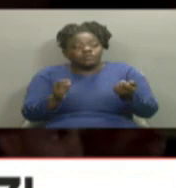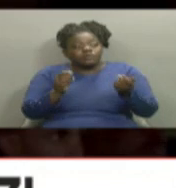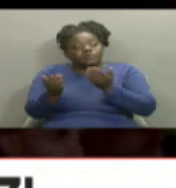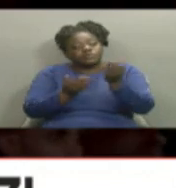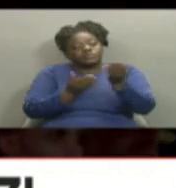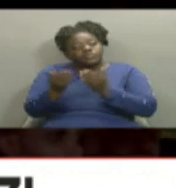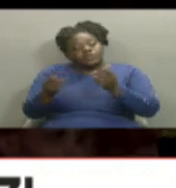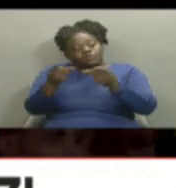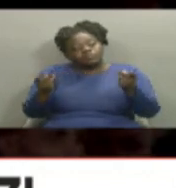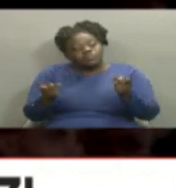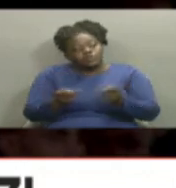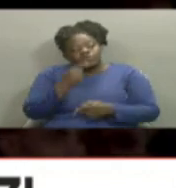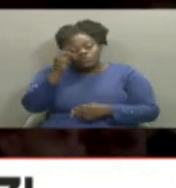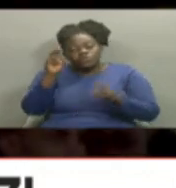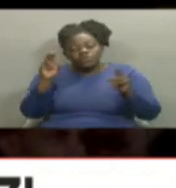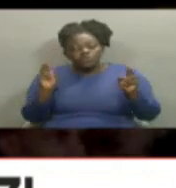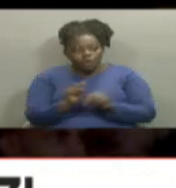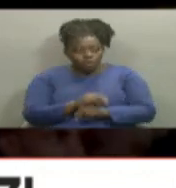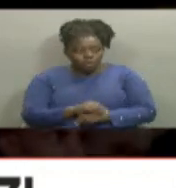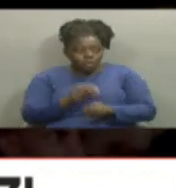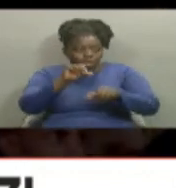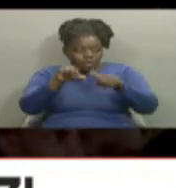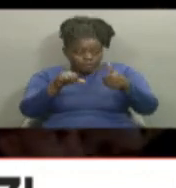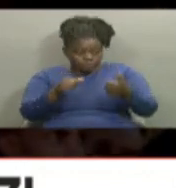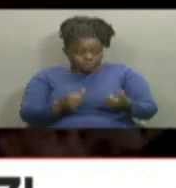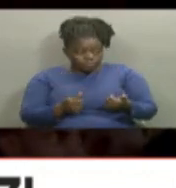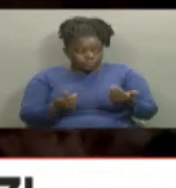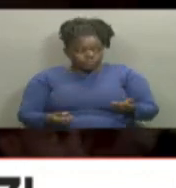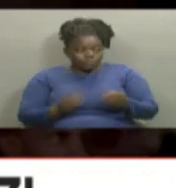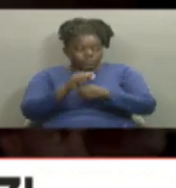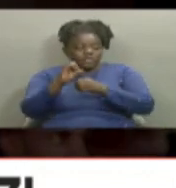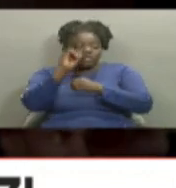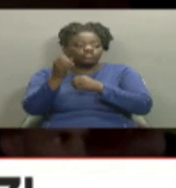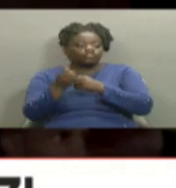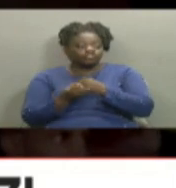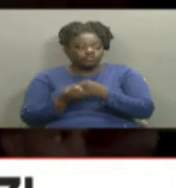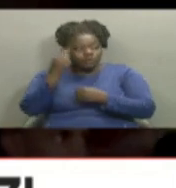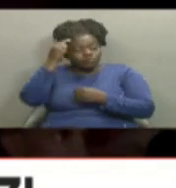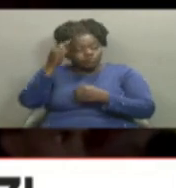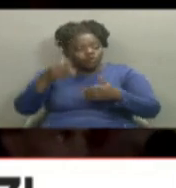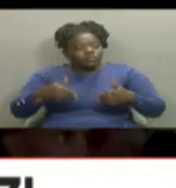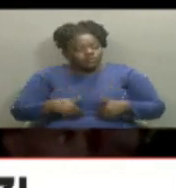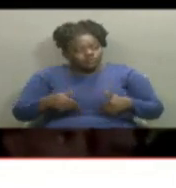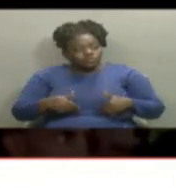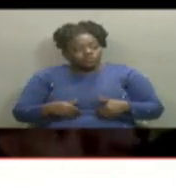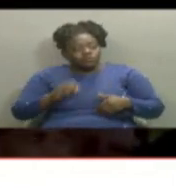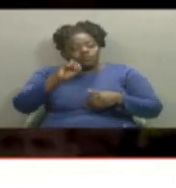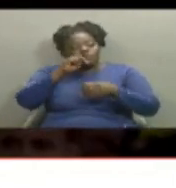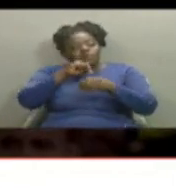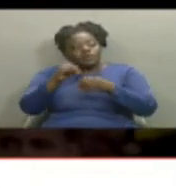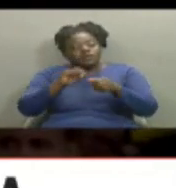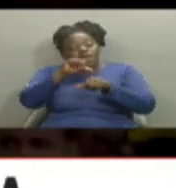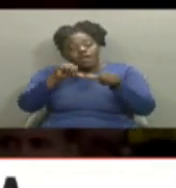sharing positions. We told them no, it is about creating jobs for the young people of our nation. It